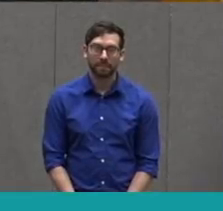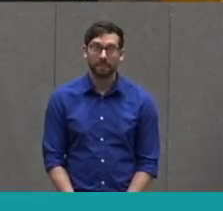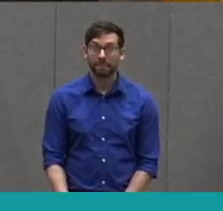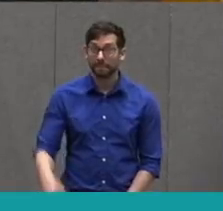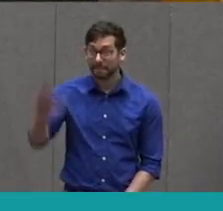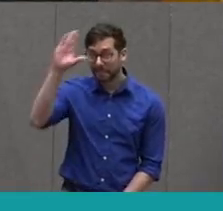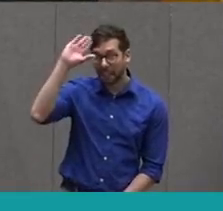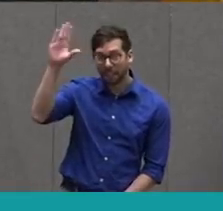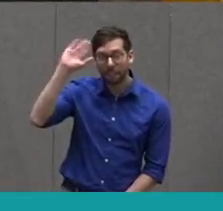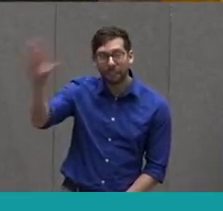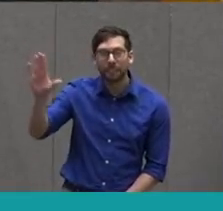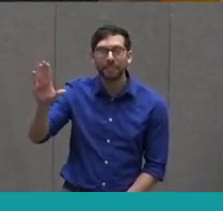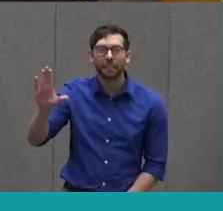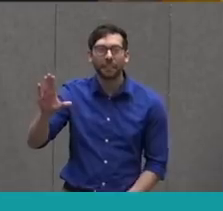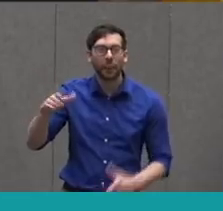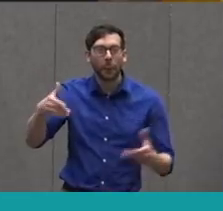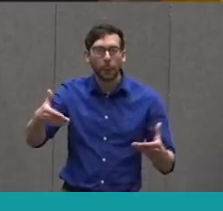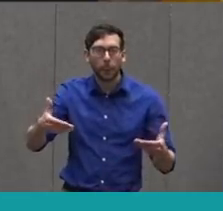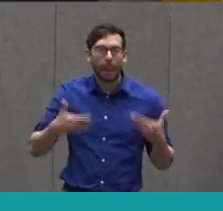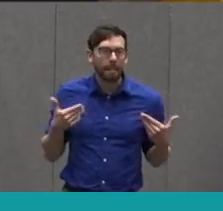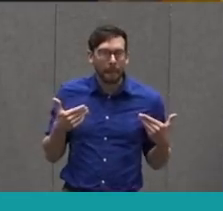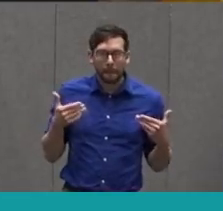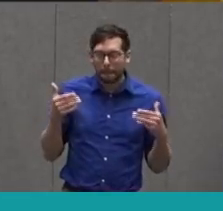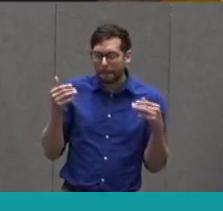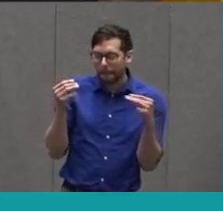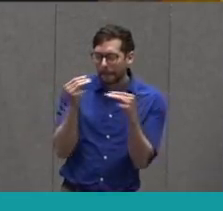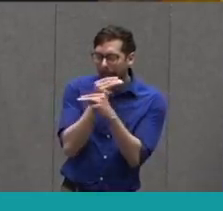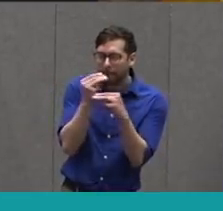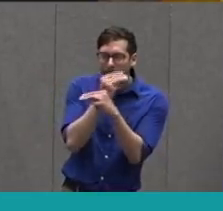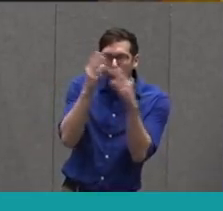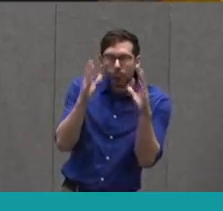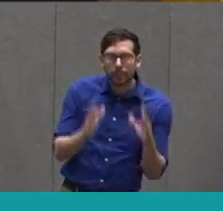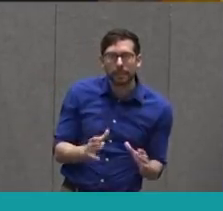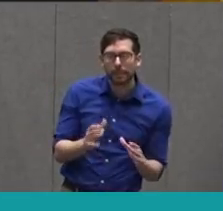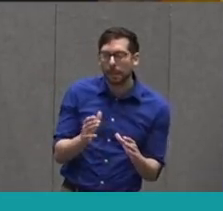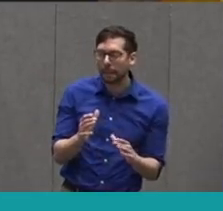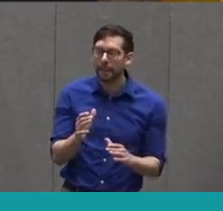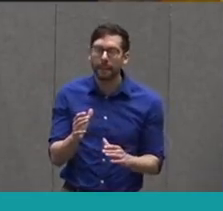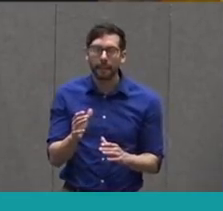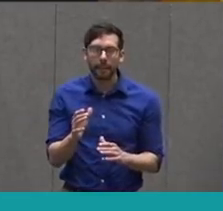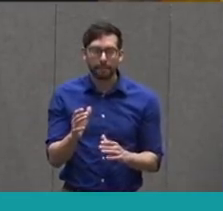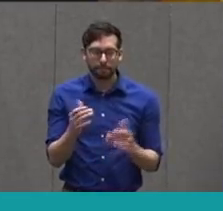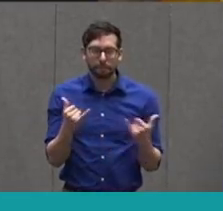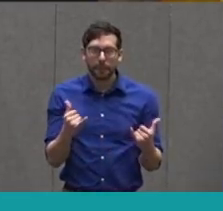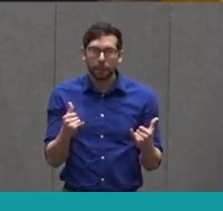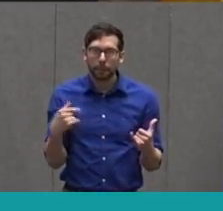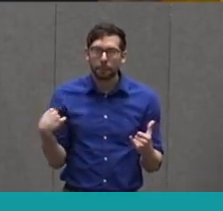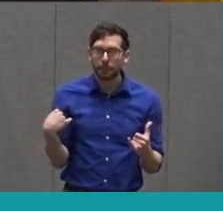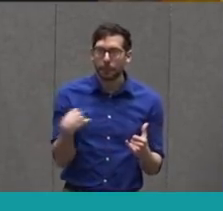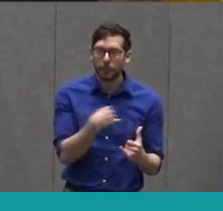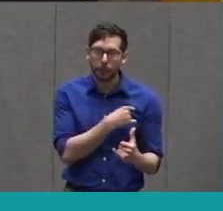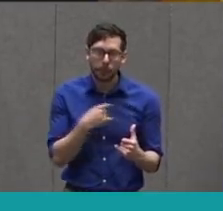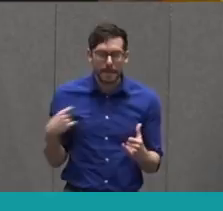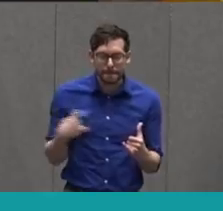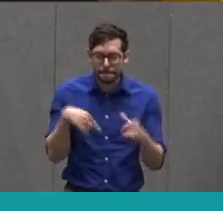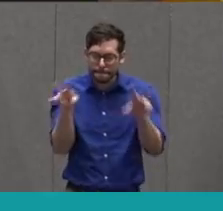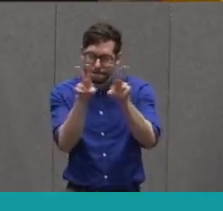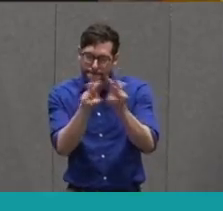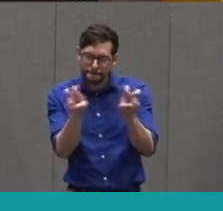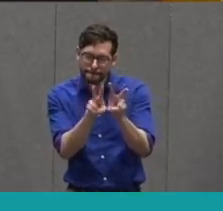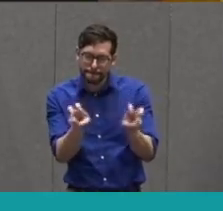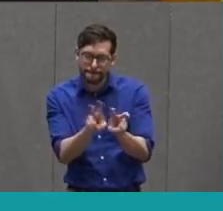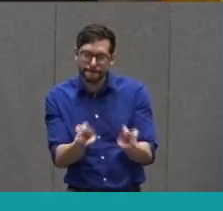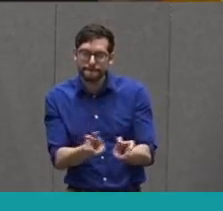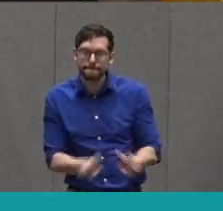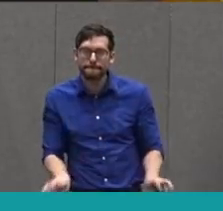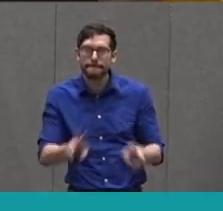Hello and welcome, mathematicians, to our exploration of a number today. I am